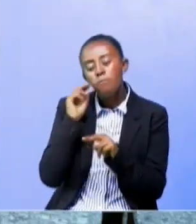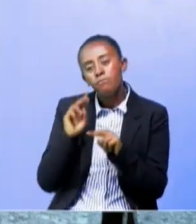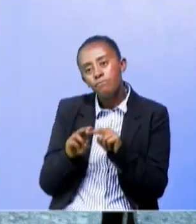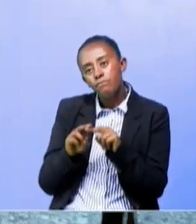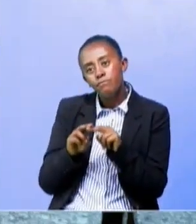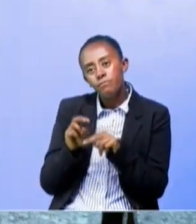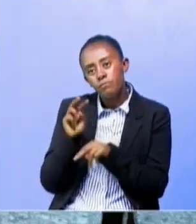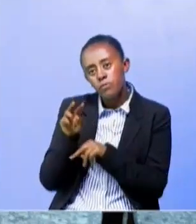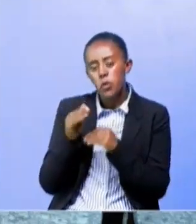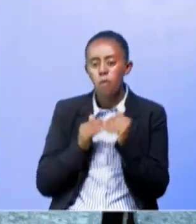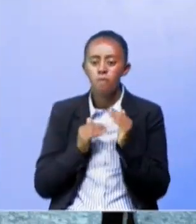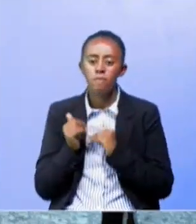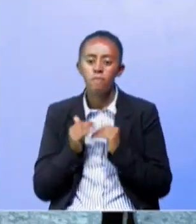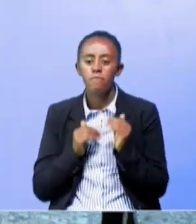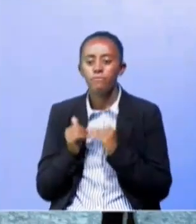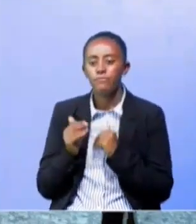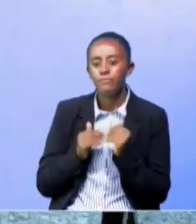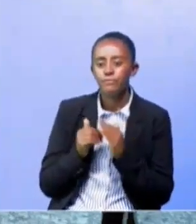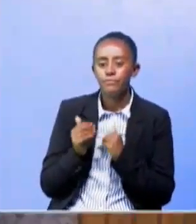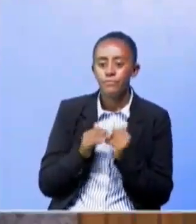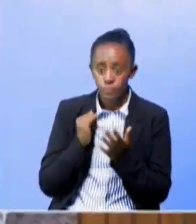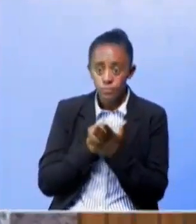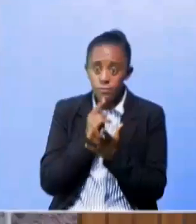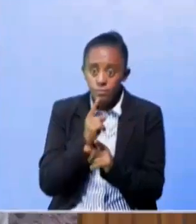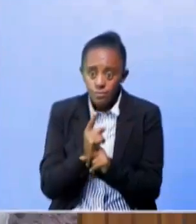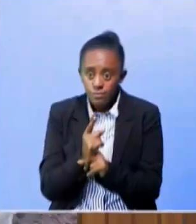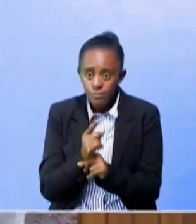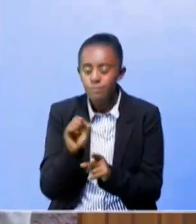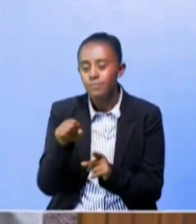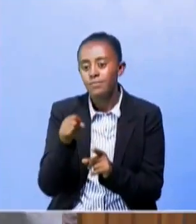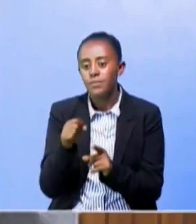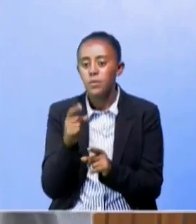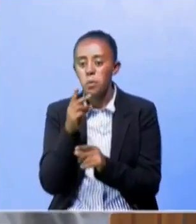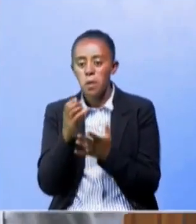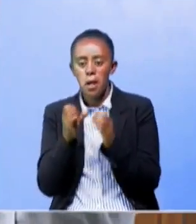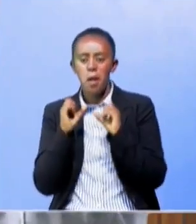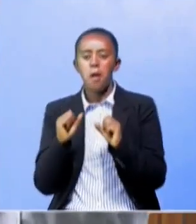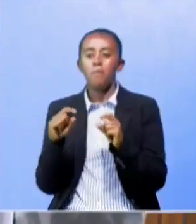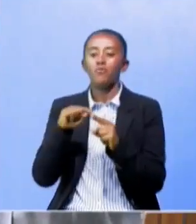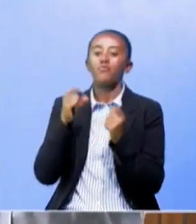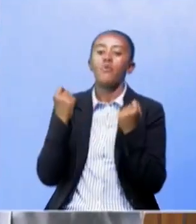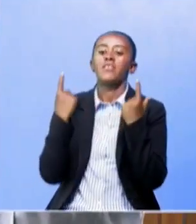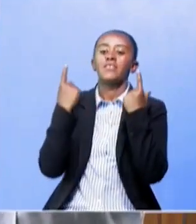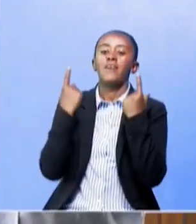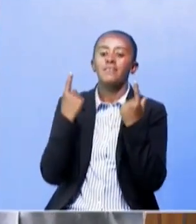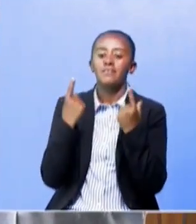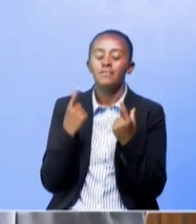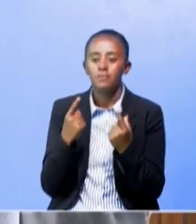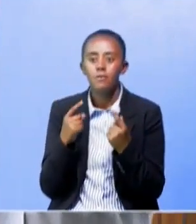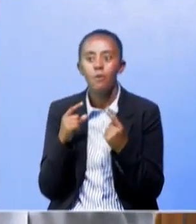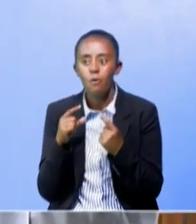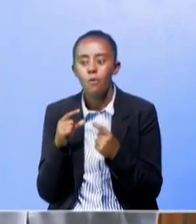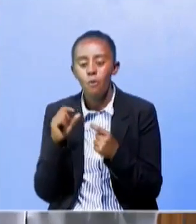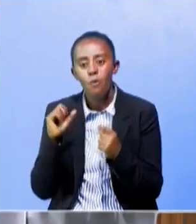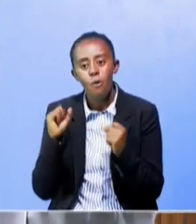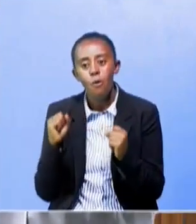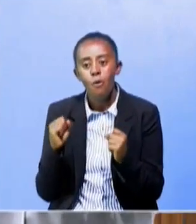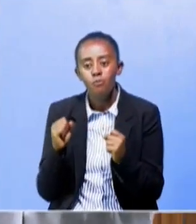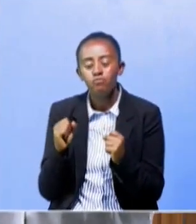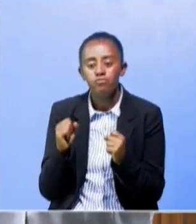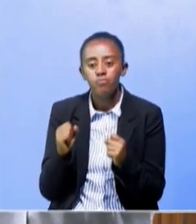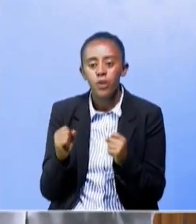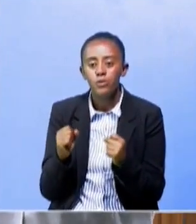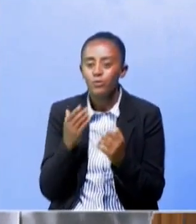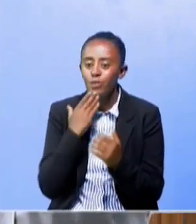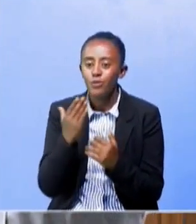feel comfort, right? Isn't it? And then you are able to understand. Oh, is it possible? That's